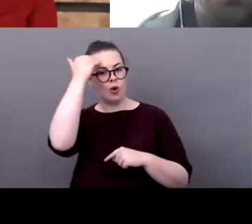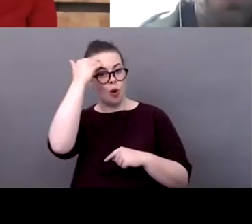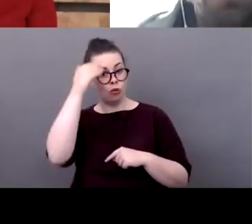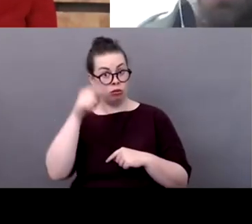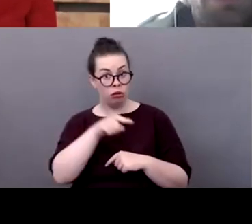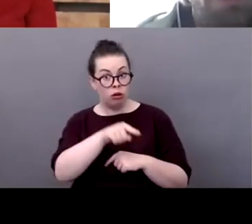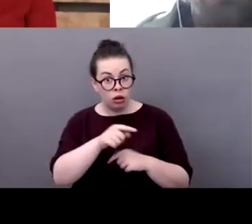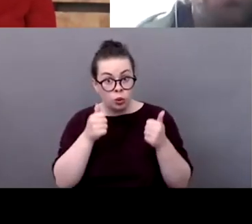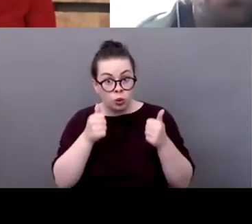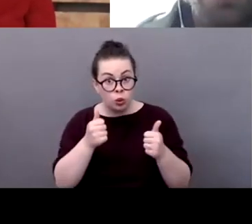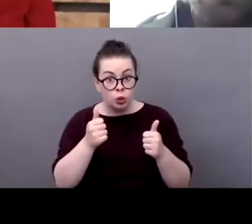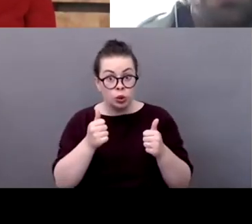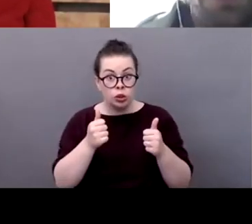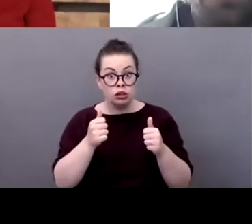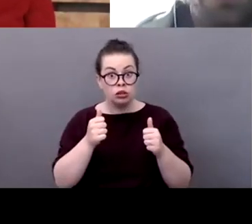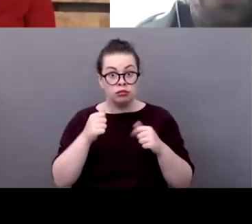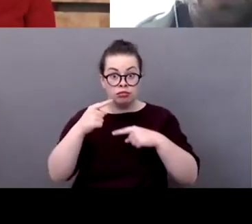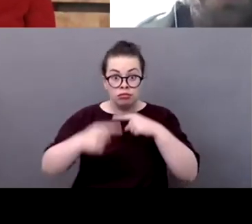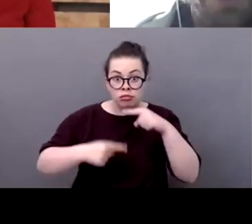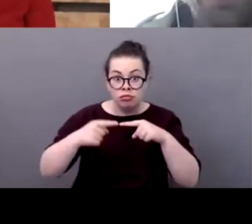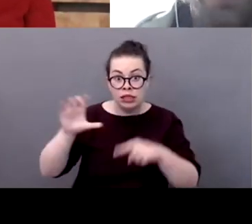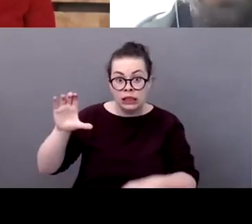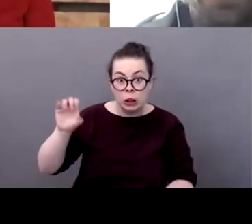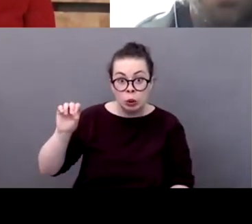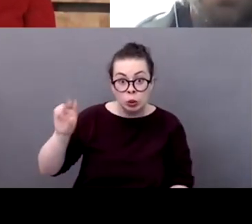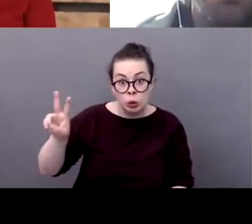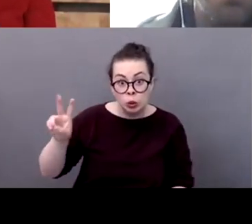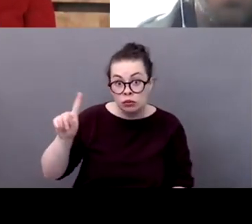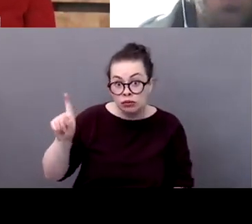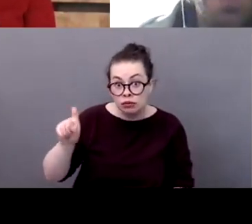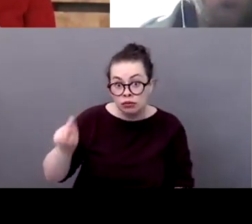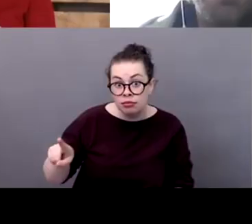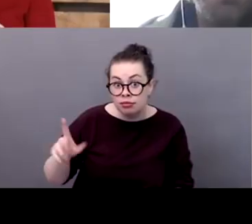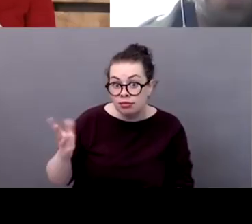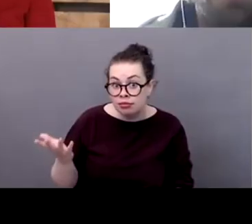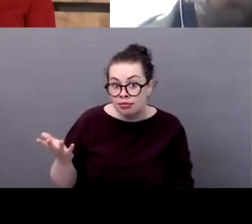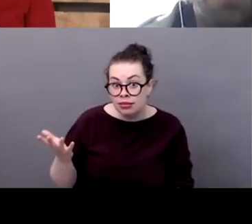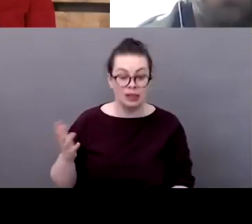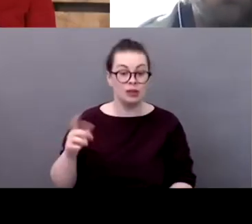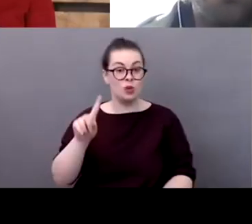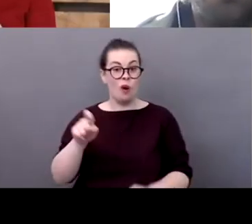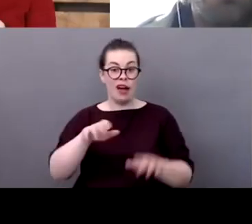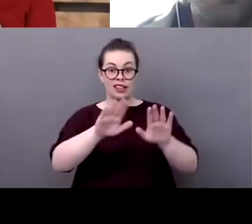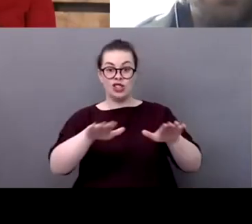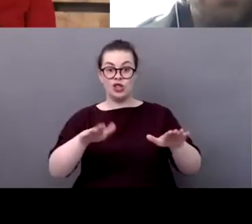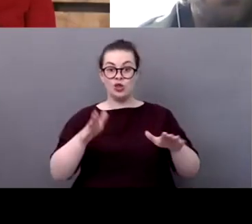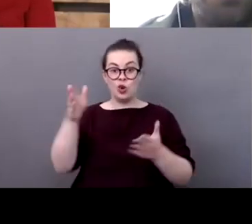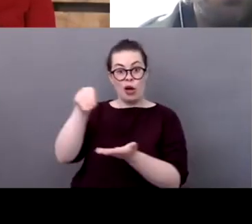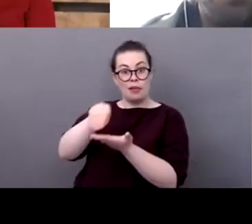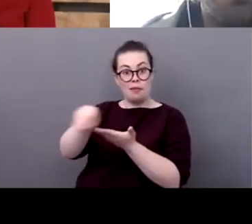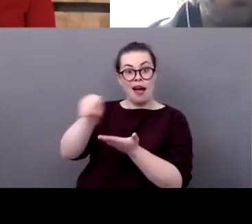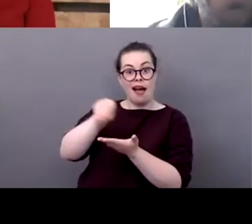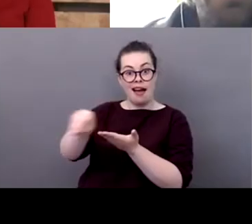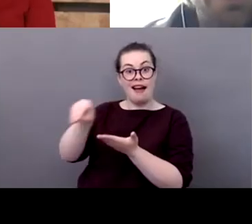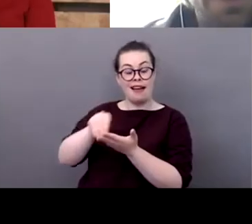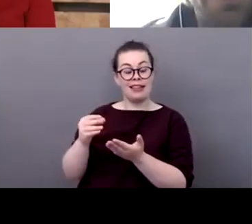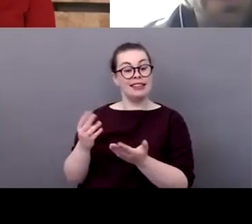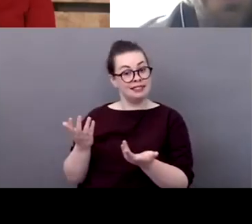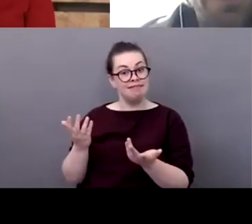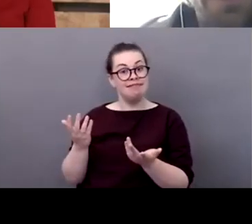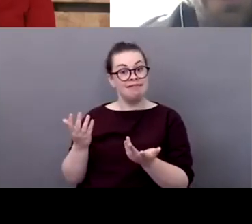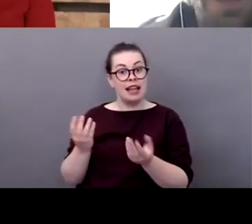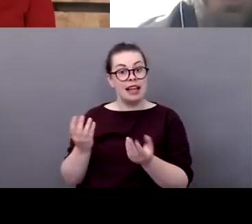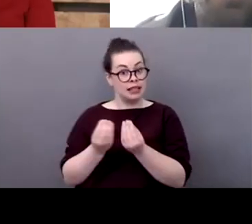into schools too, on the sports playgrounds as well. And some brands have understood that, and they take a